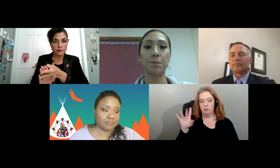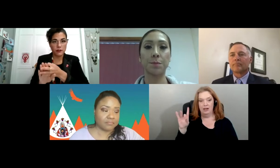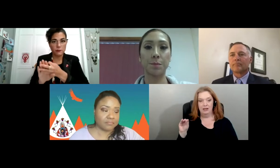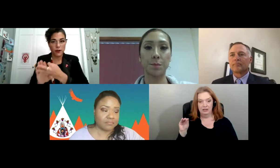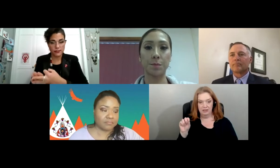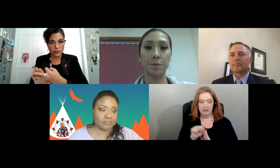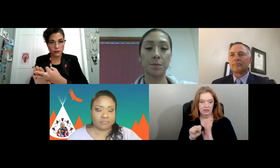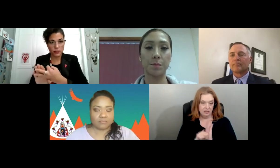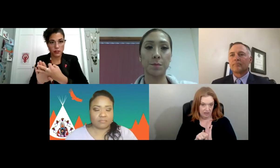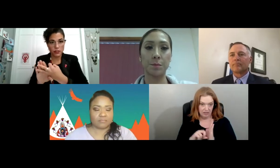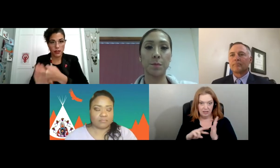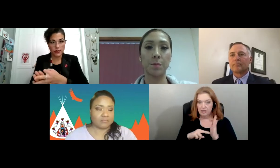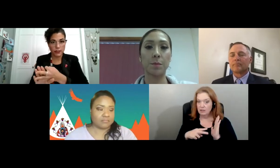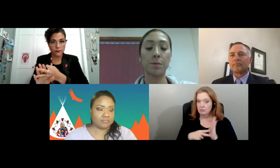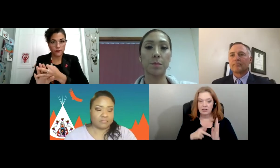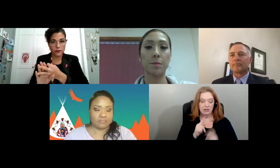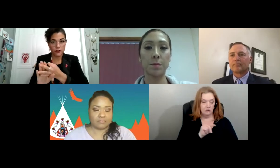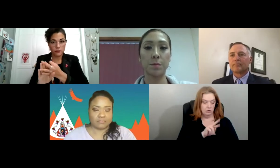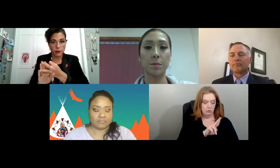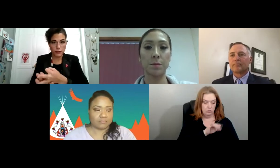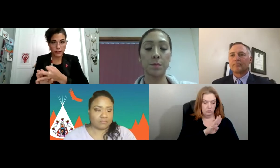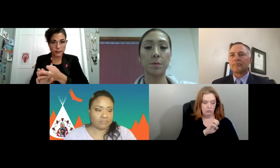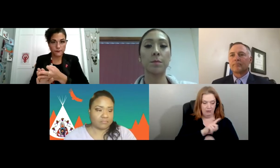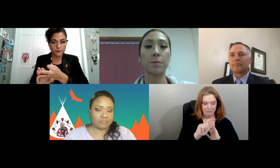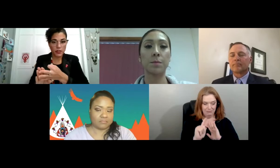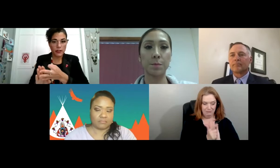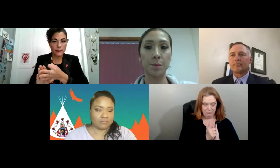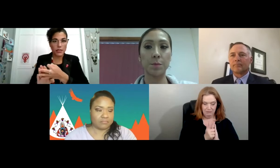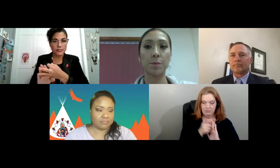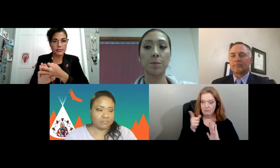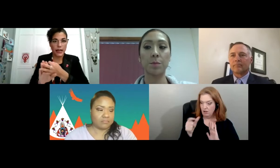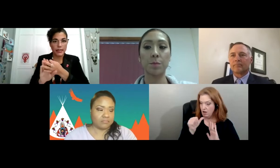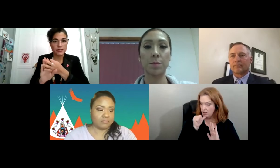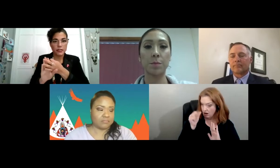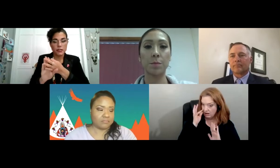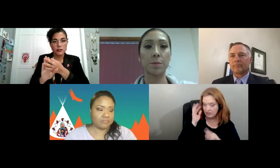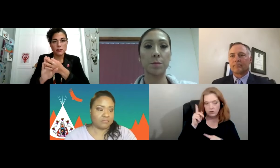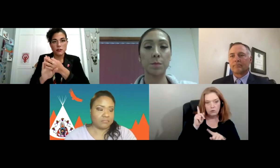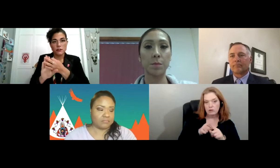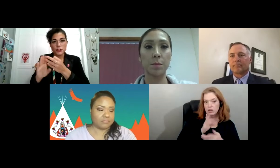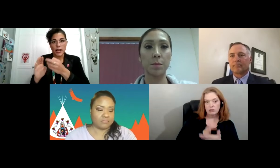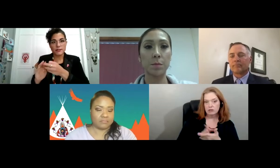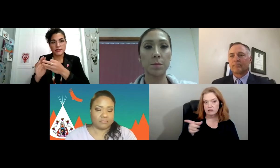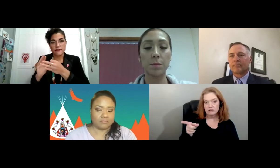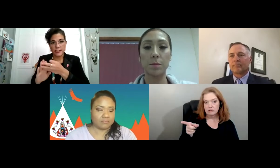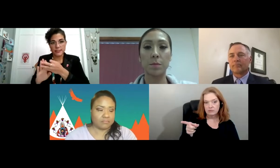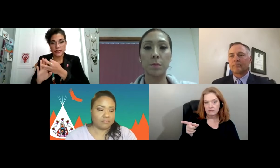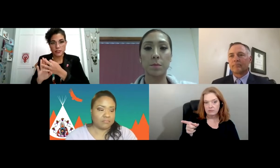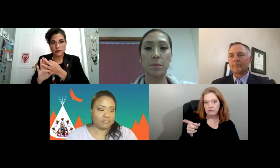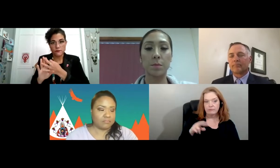cannot prosecute non-native perpetrators. That means that the tribe does